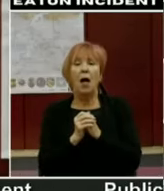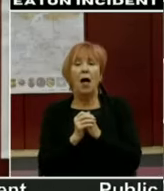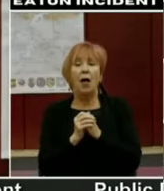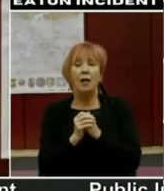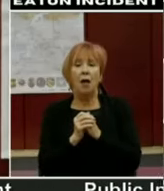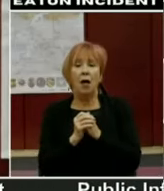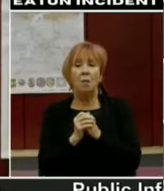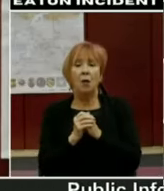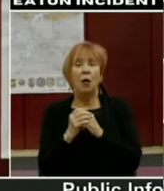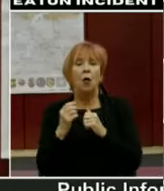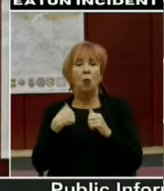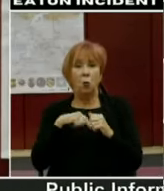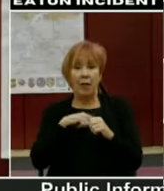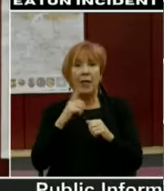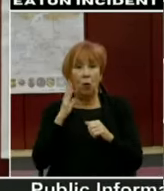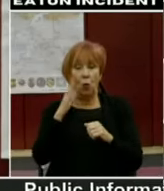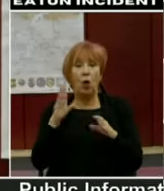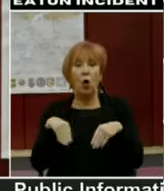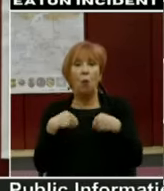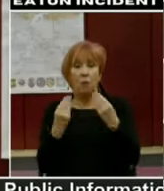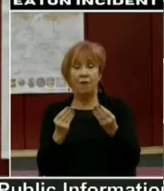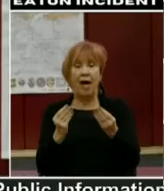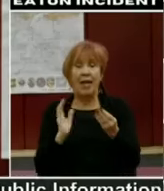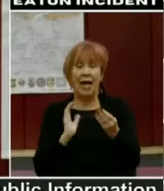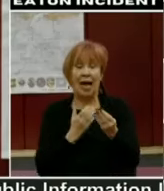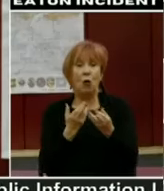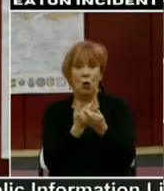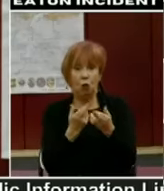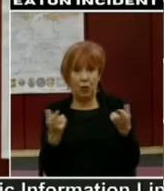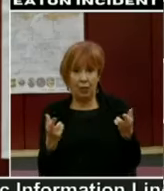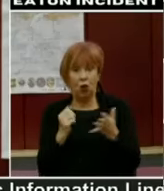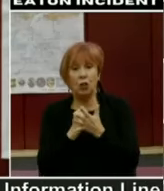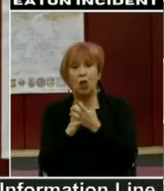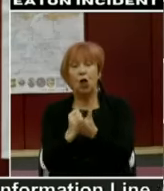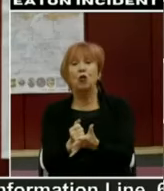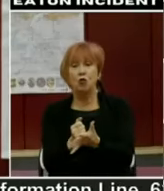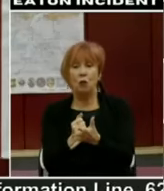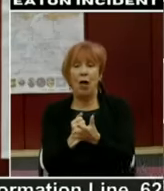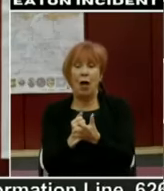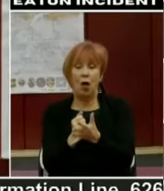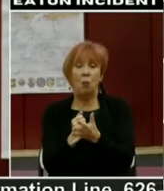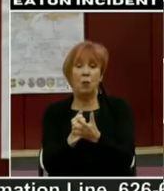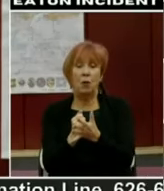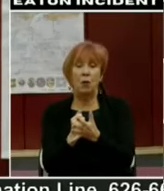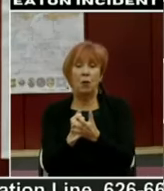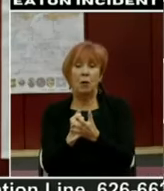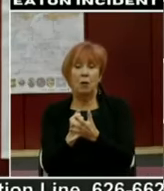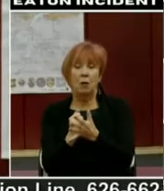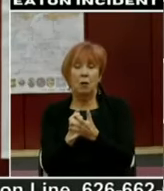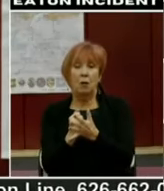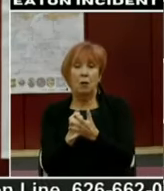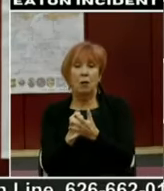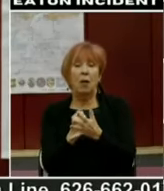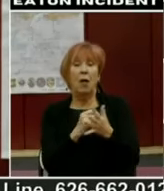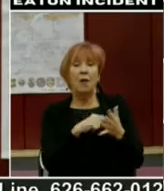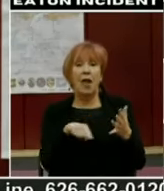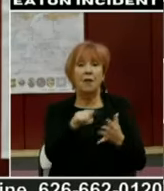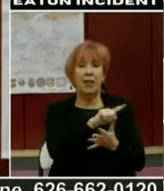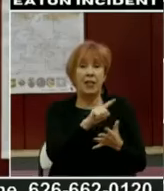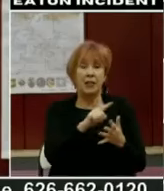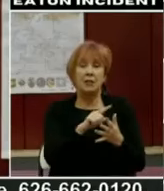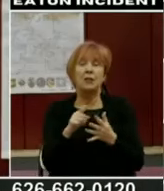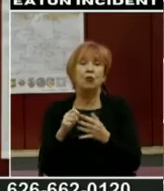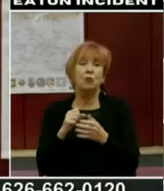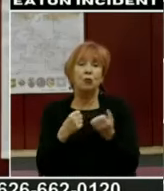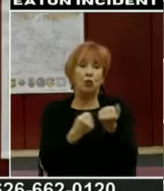California Edison, will be providing our own resources to further help with the great charitable activity that I know a number of those organizations are working on.